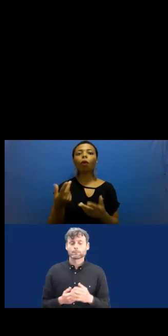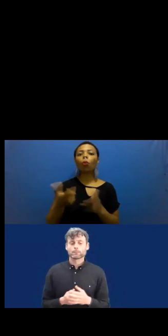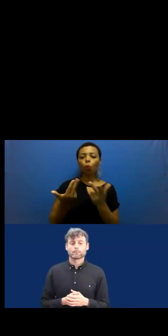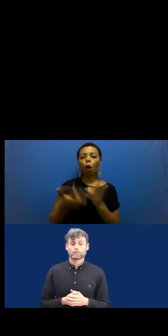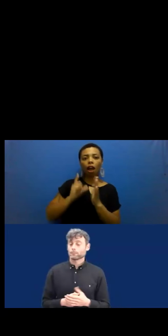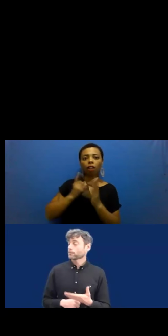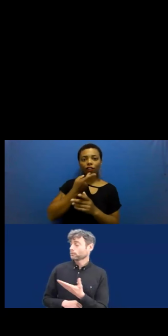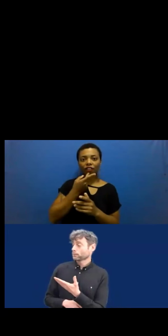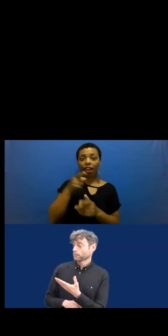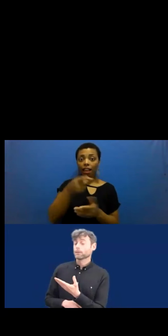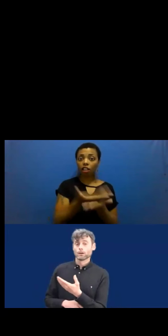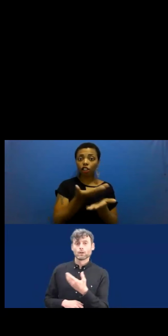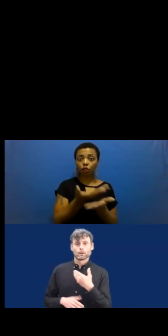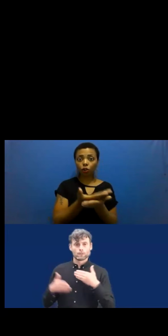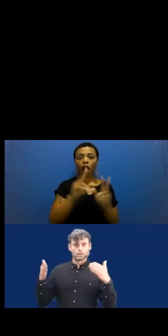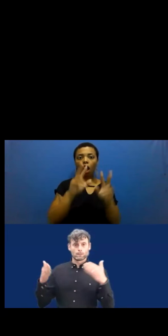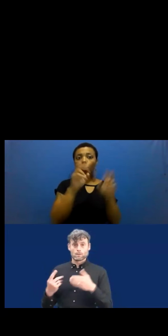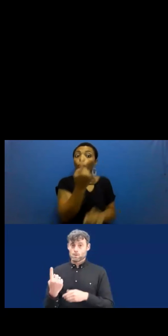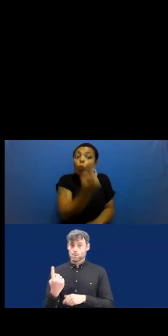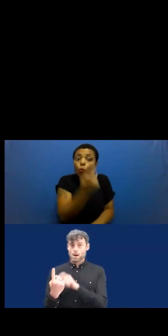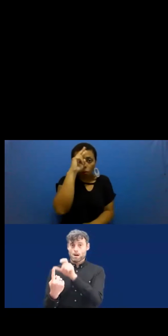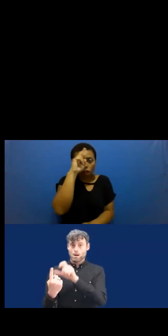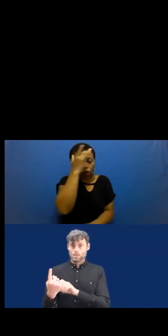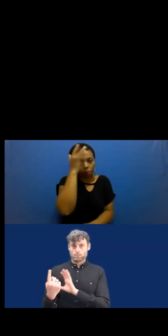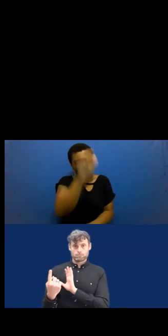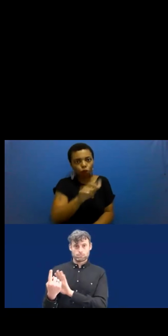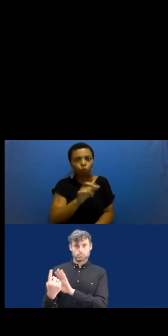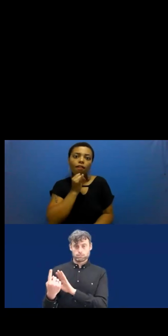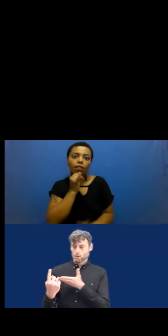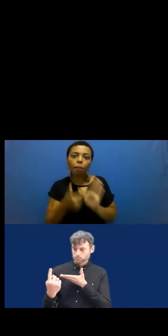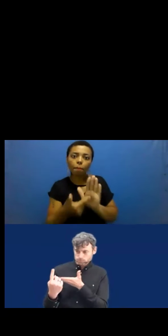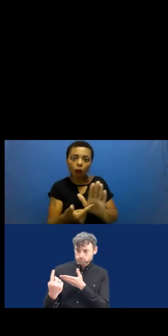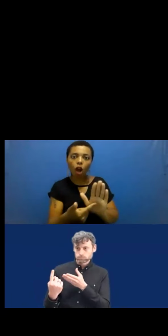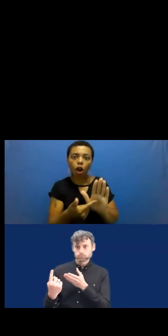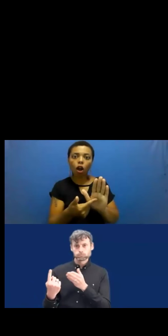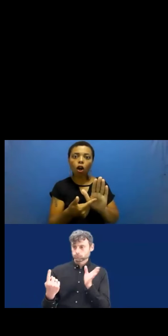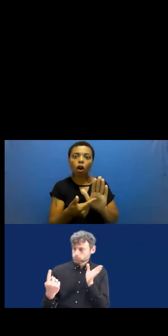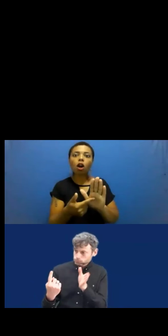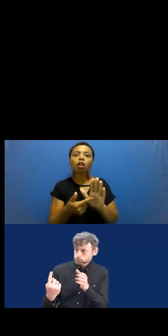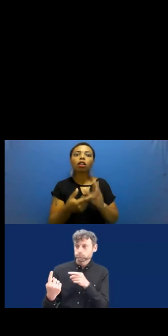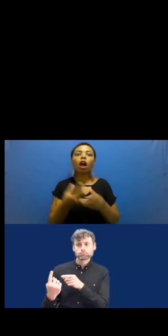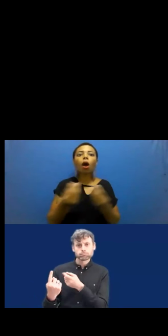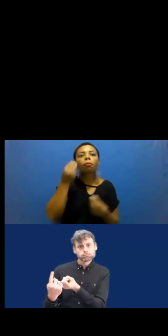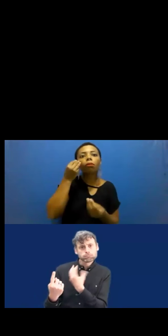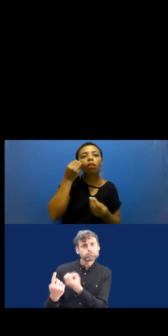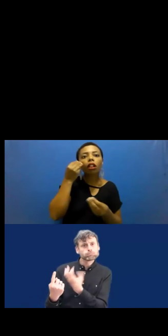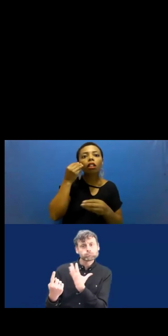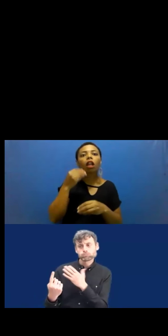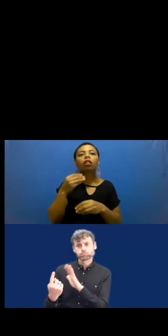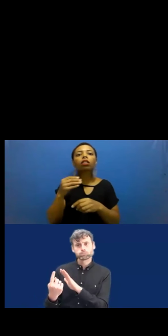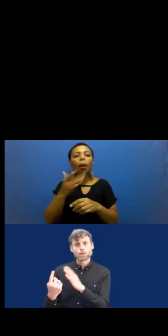this study used a single case study approach, using one subject to conduct an in-depth analysis of